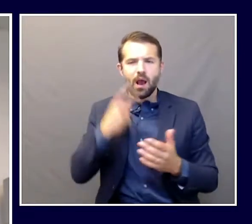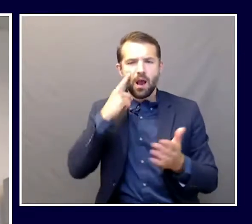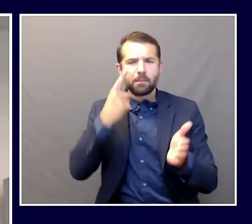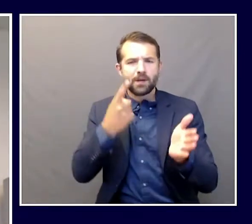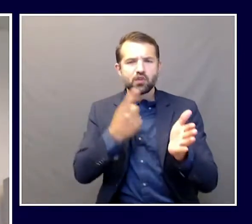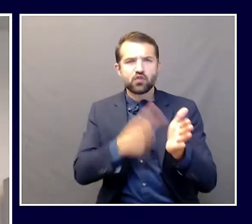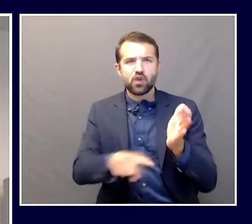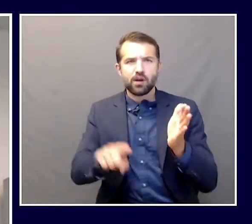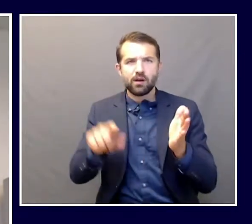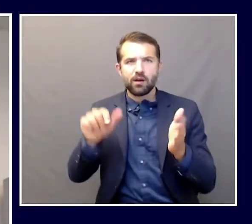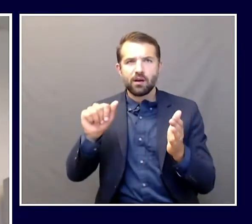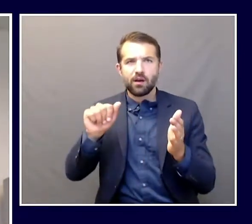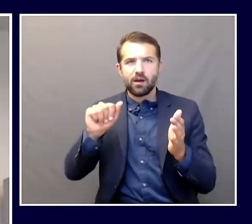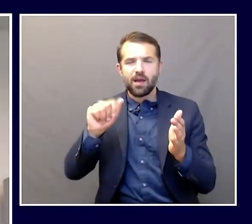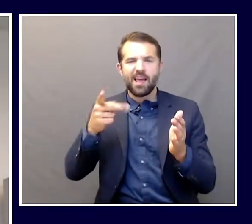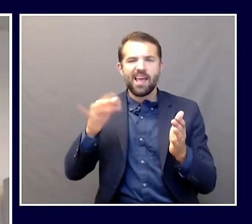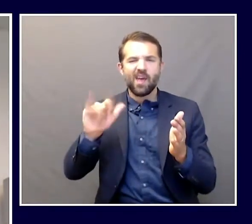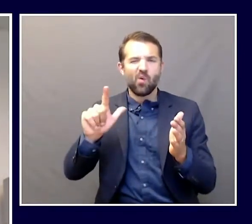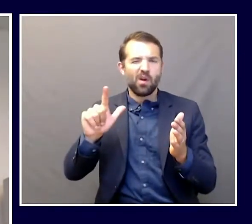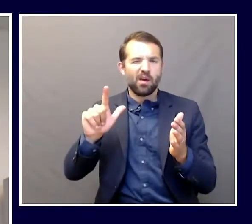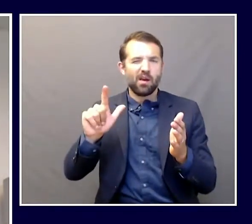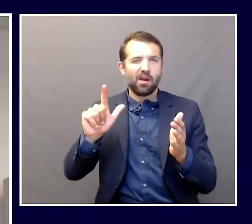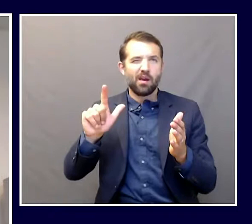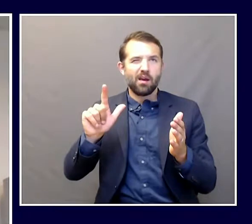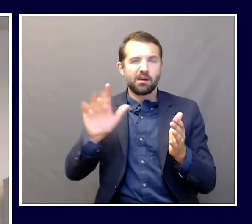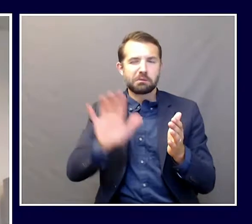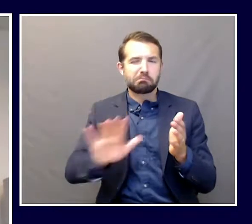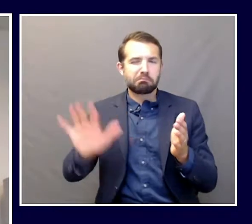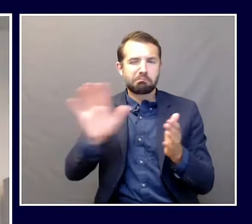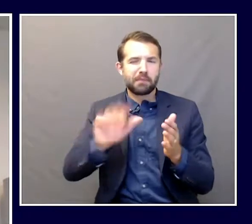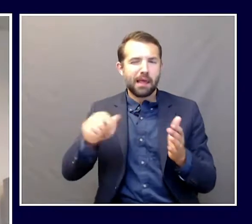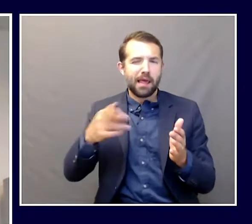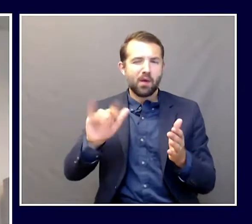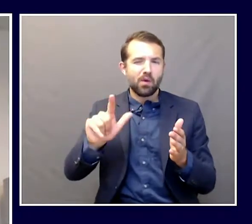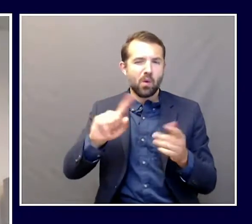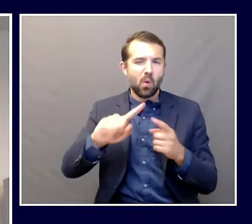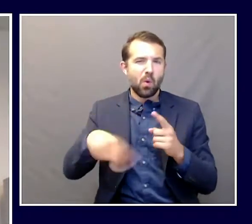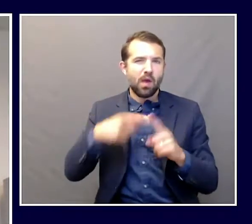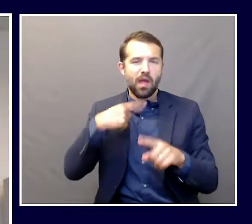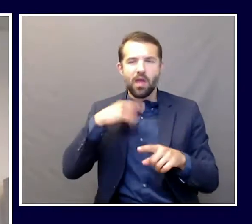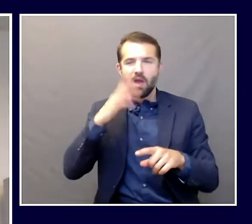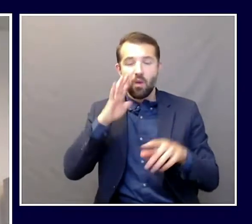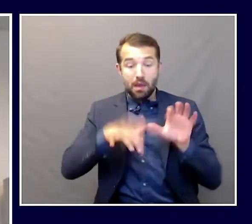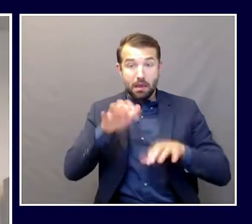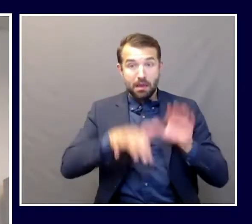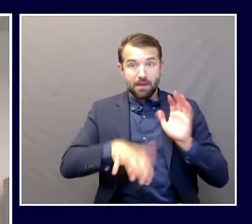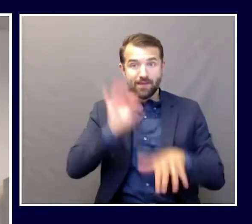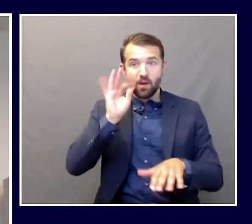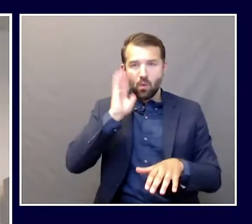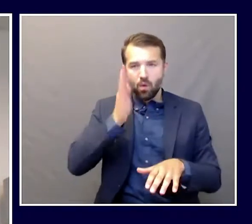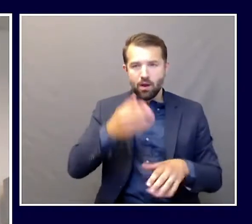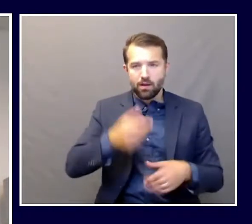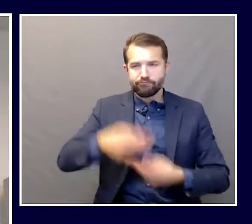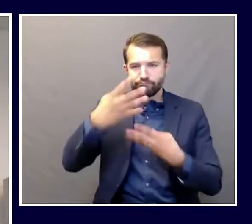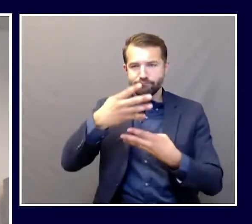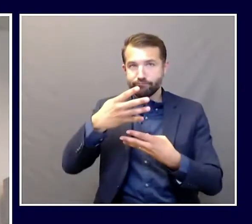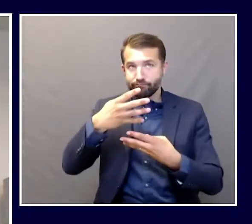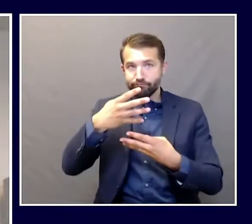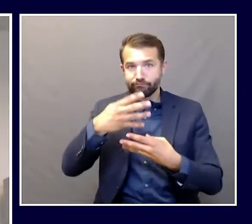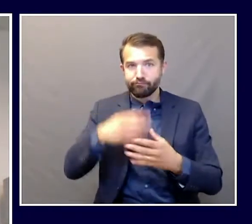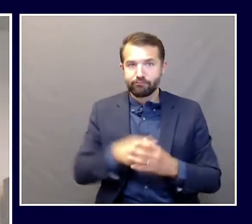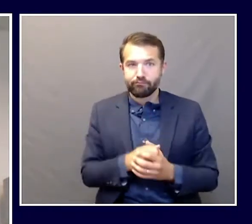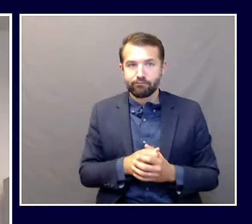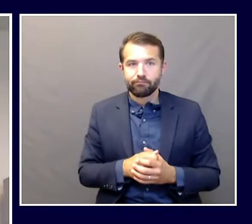just looking at my data, I know it was in April, but I don't know exactly when in April we detected it first. I see.